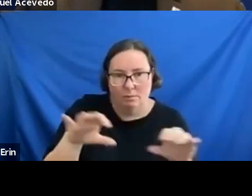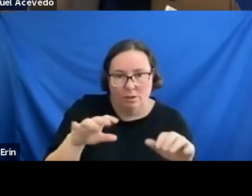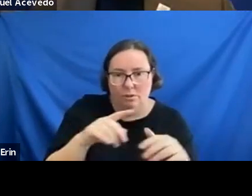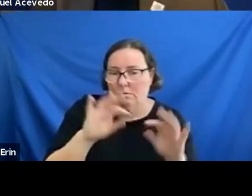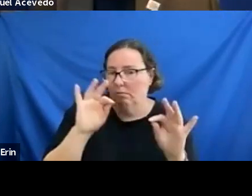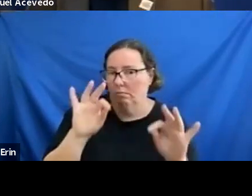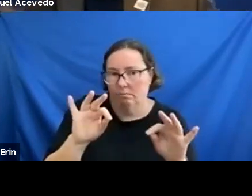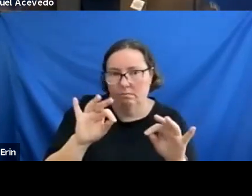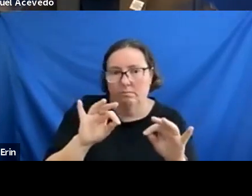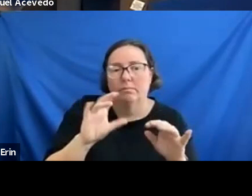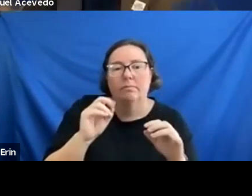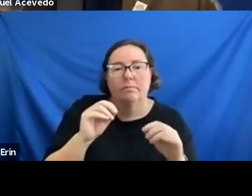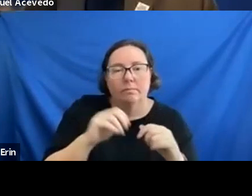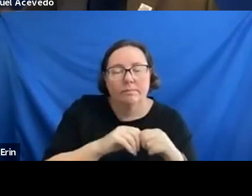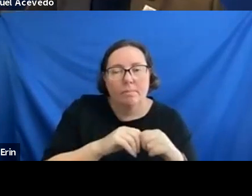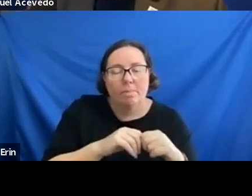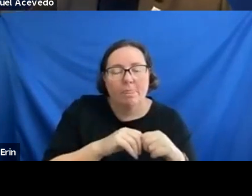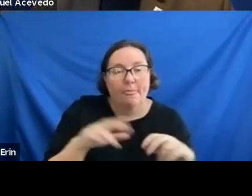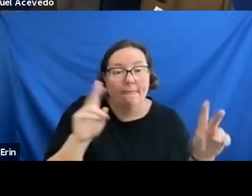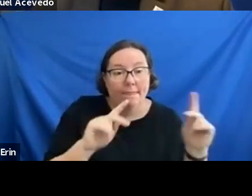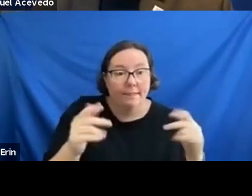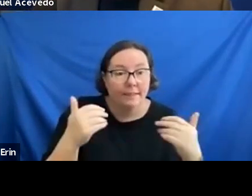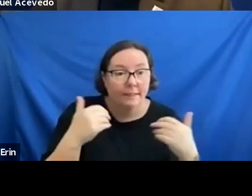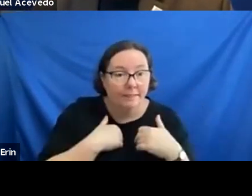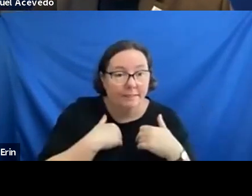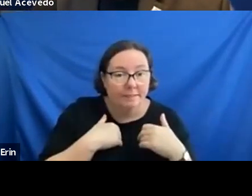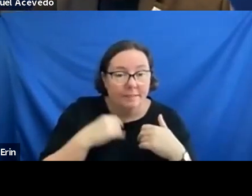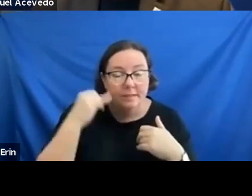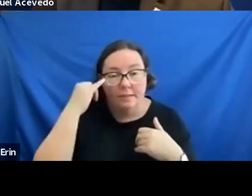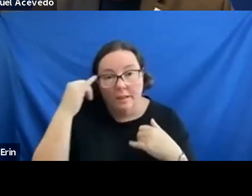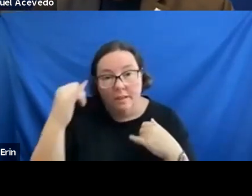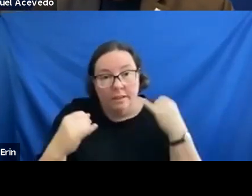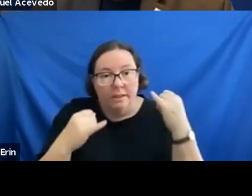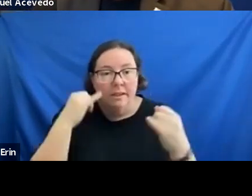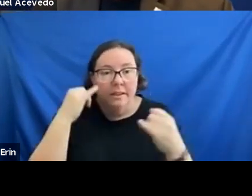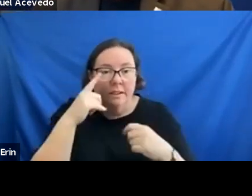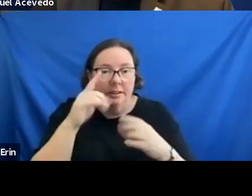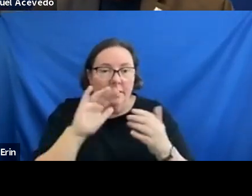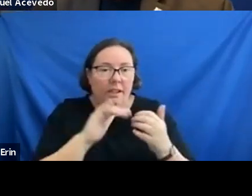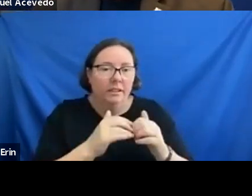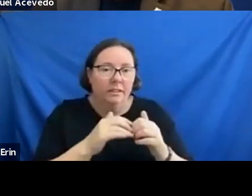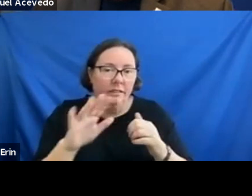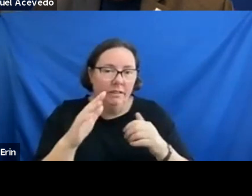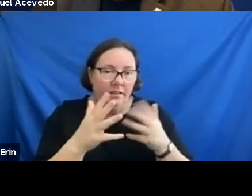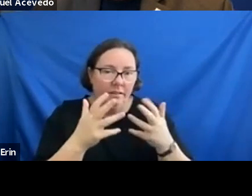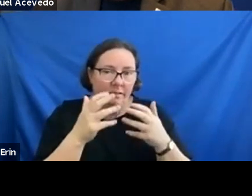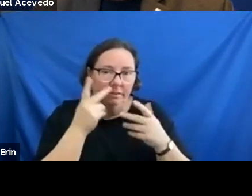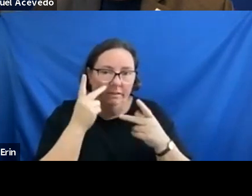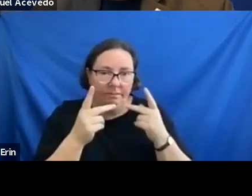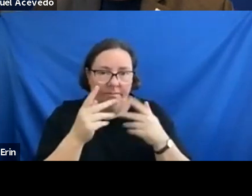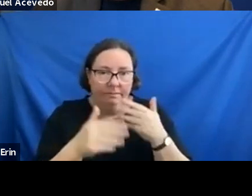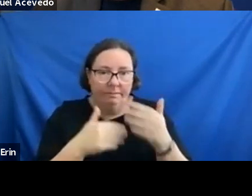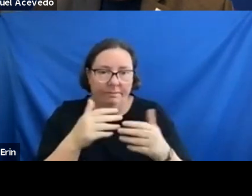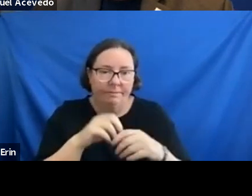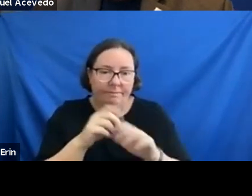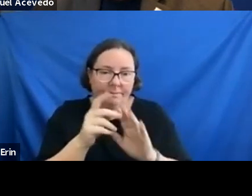to the extent that, folks have, ideas for what they would like to see in a